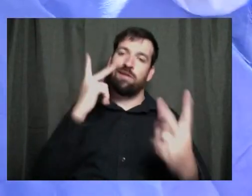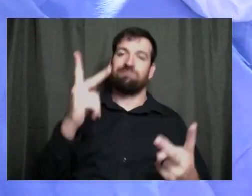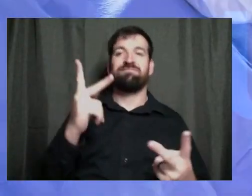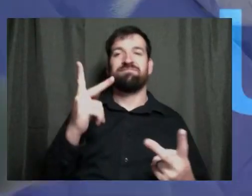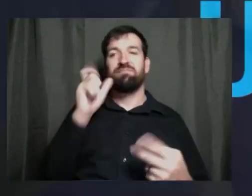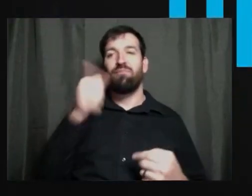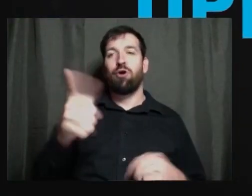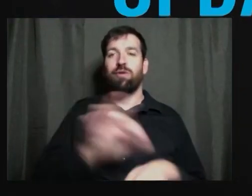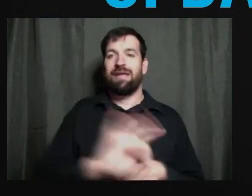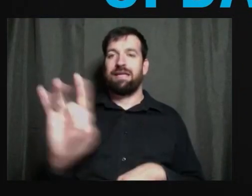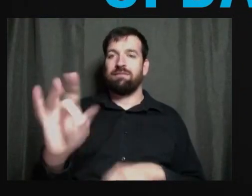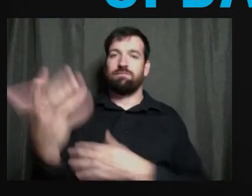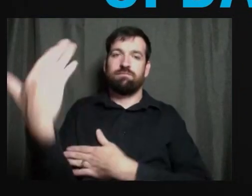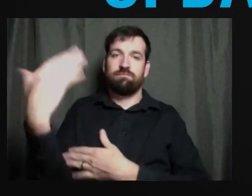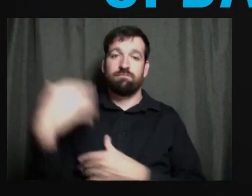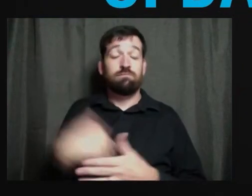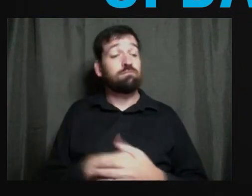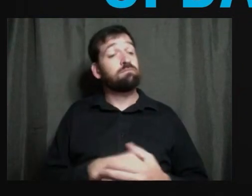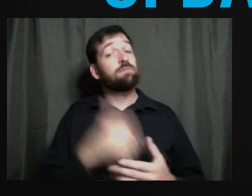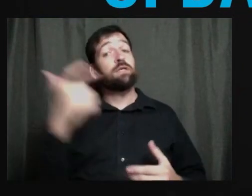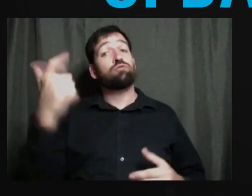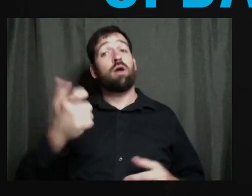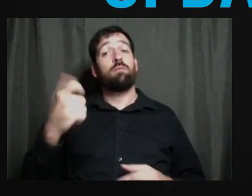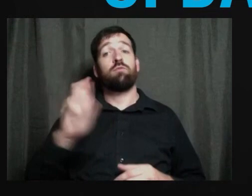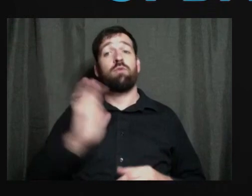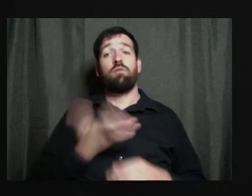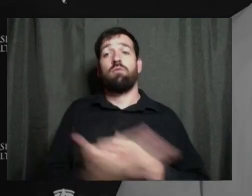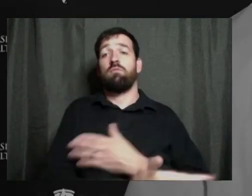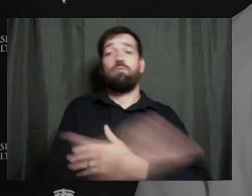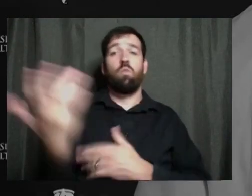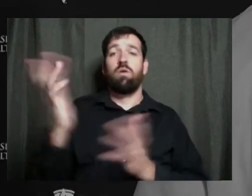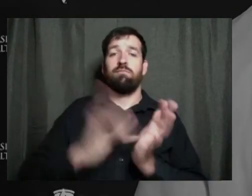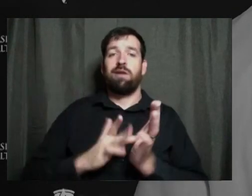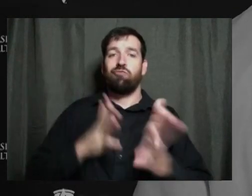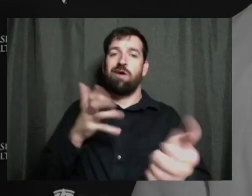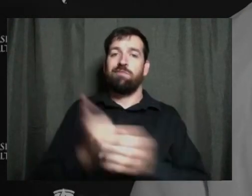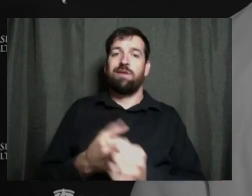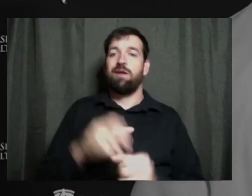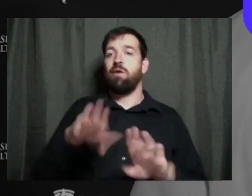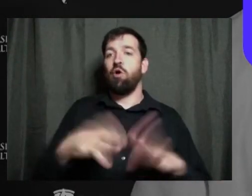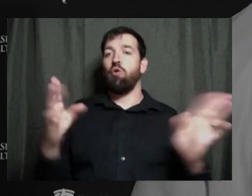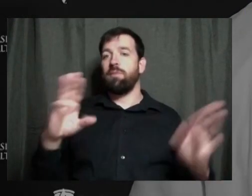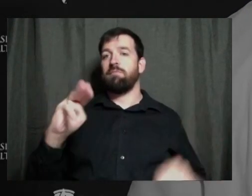tomorrow. Subscribe to our morning medical update and open mics